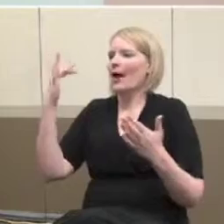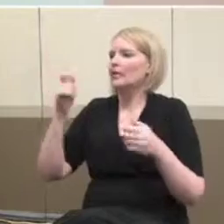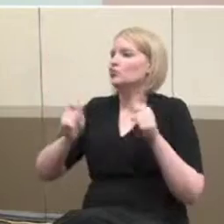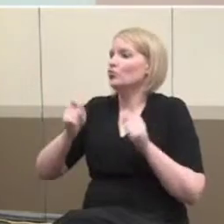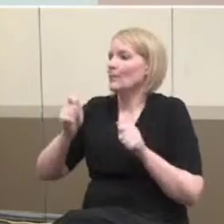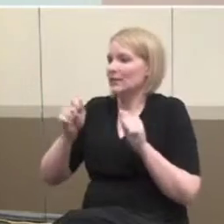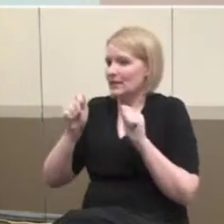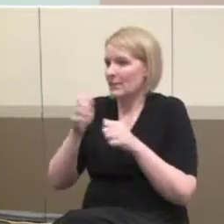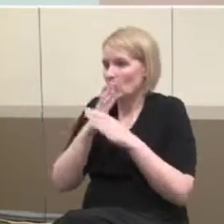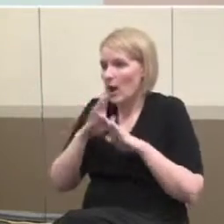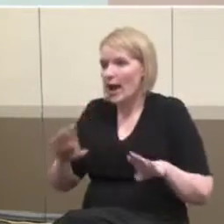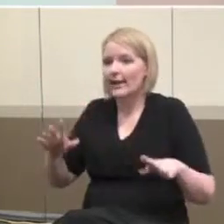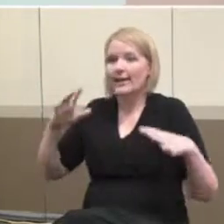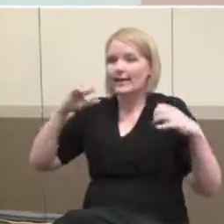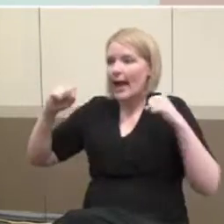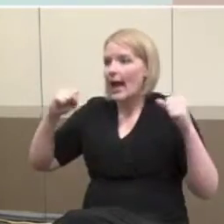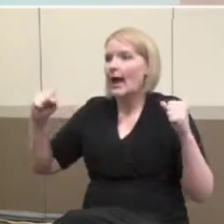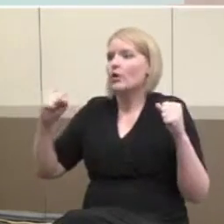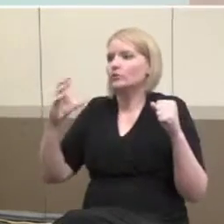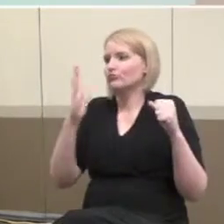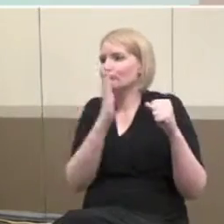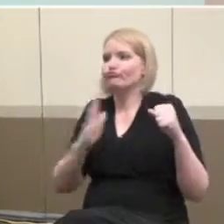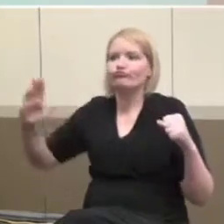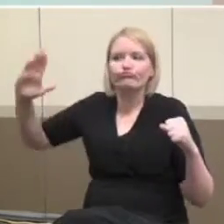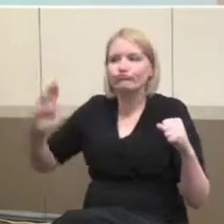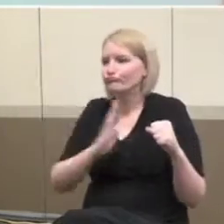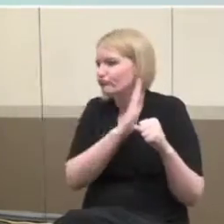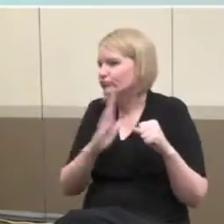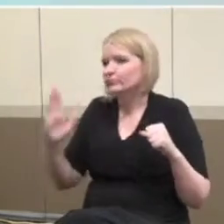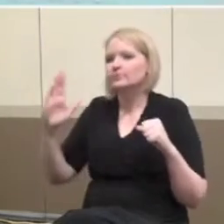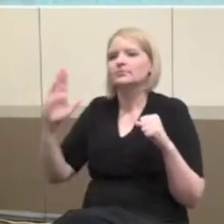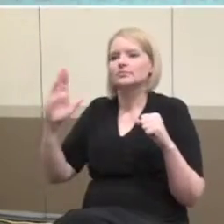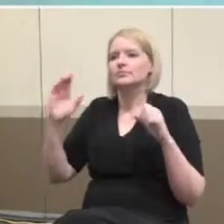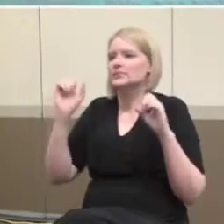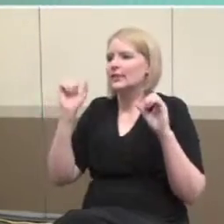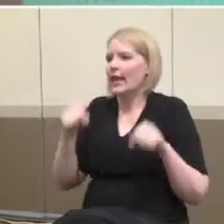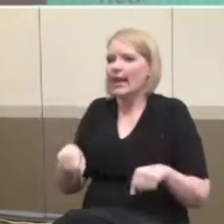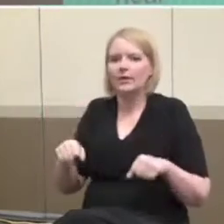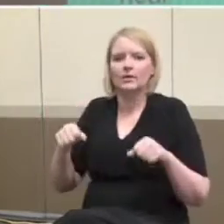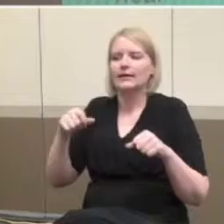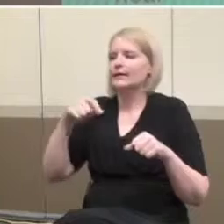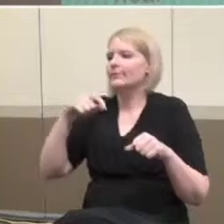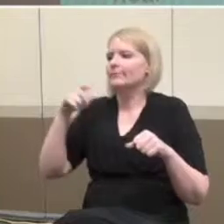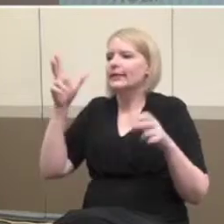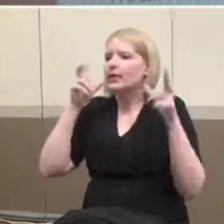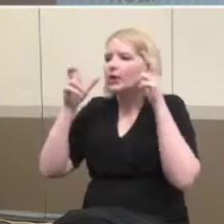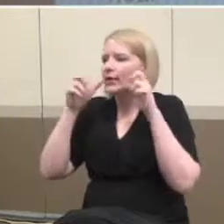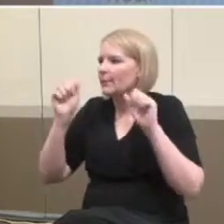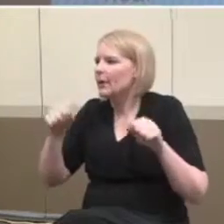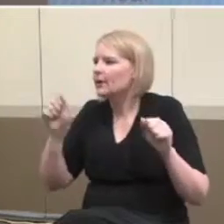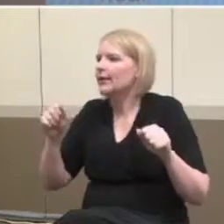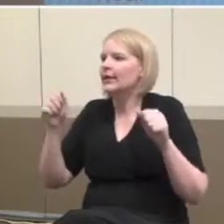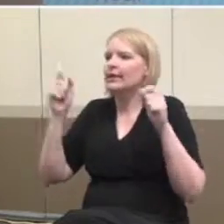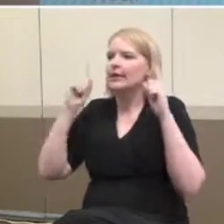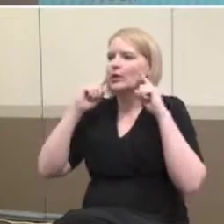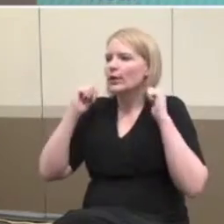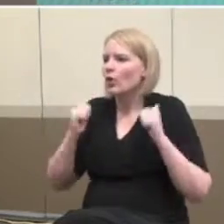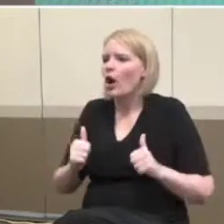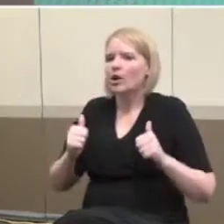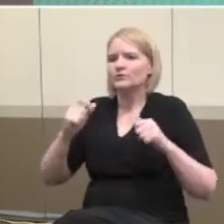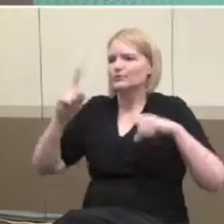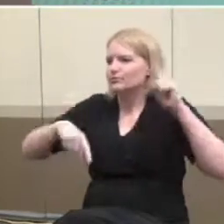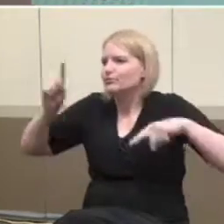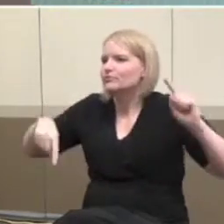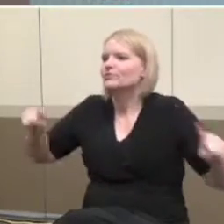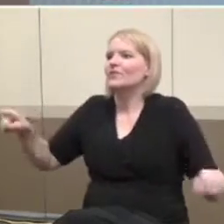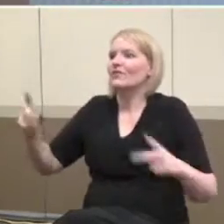can be quiet, loud, and everything in between. It can accommodate a range of hearing ability and hearing loss. Drumming